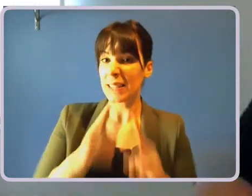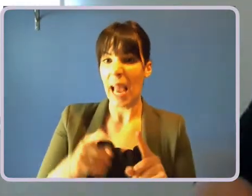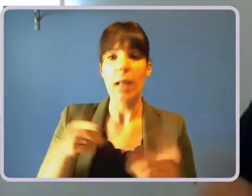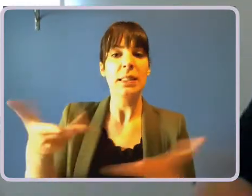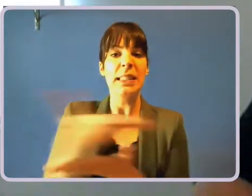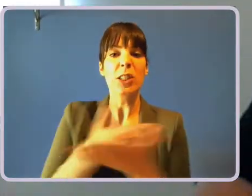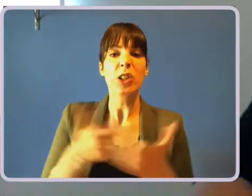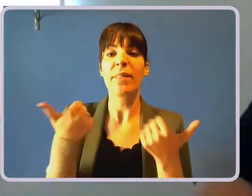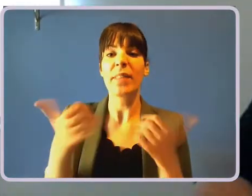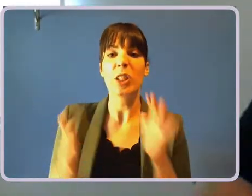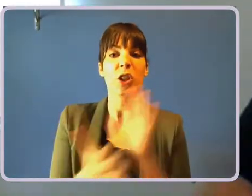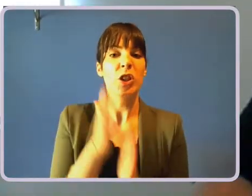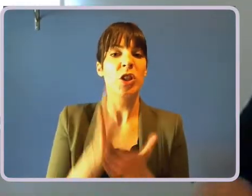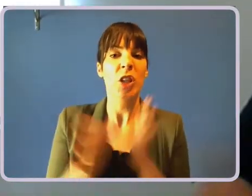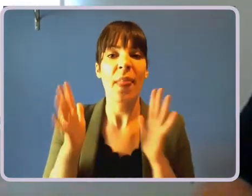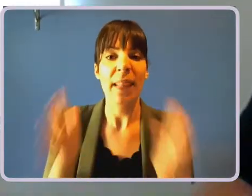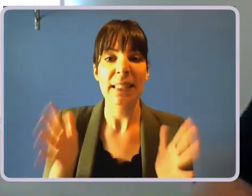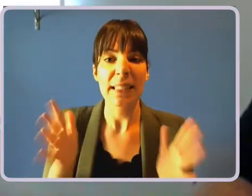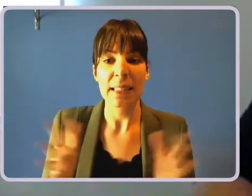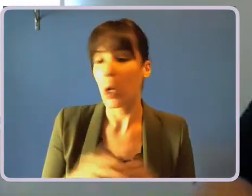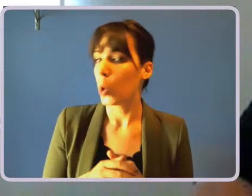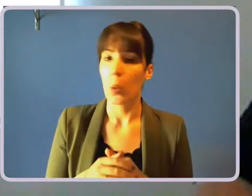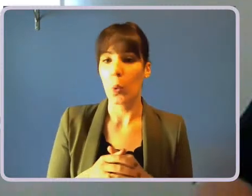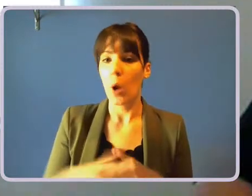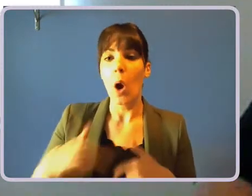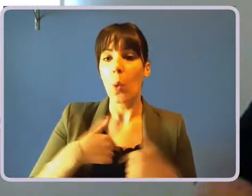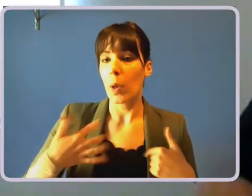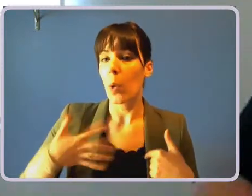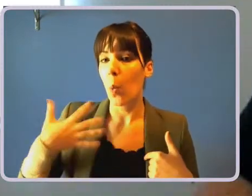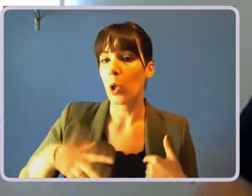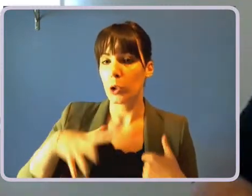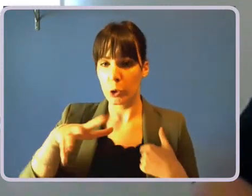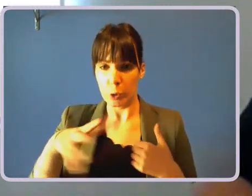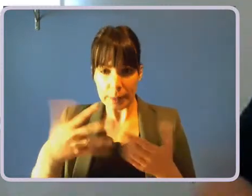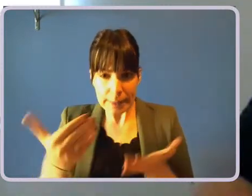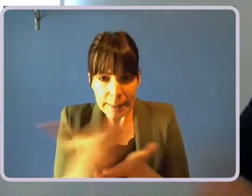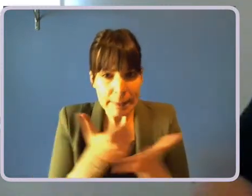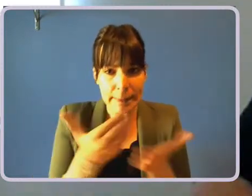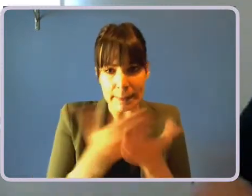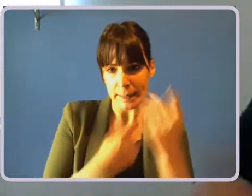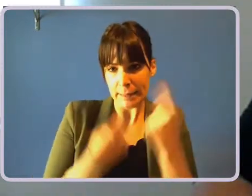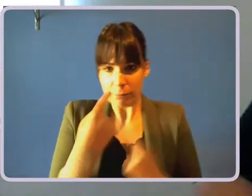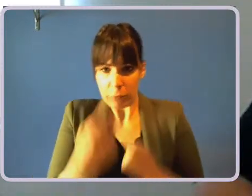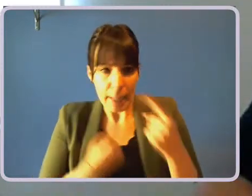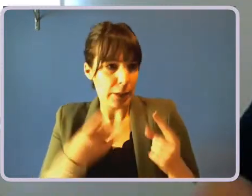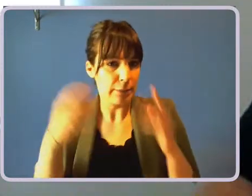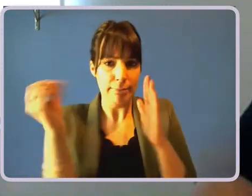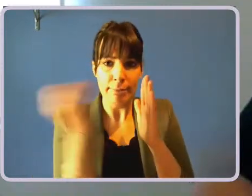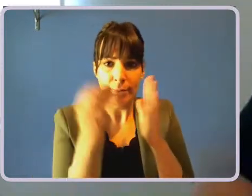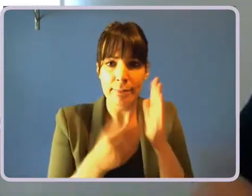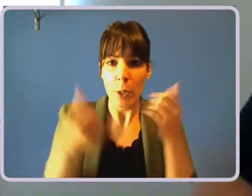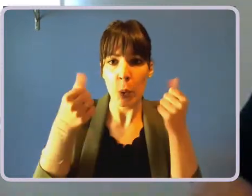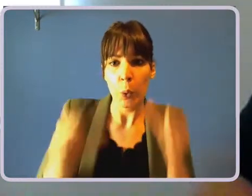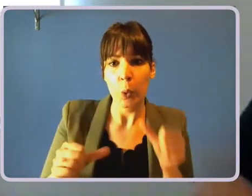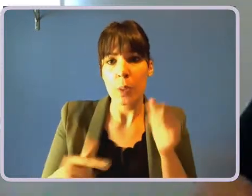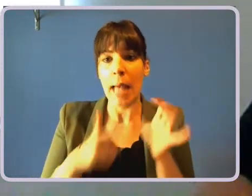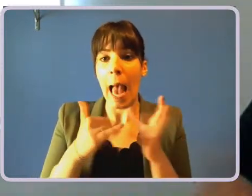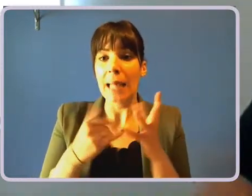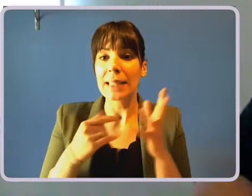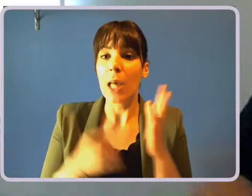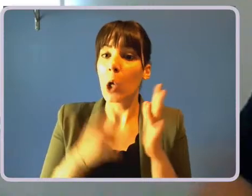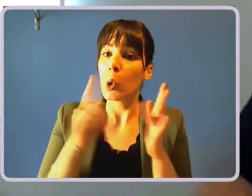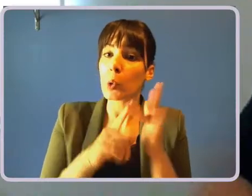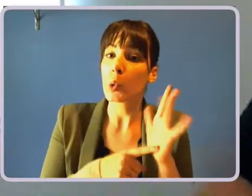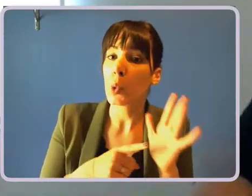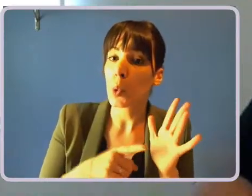rich information is captured and used as a tool for advocacy to ensure that the next pandemic we face, the next